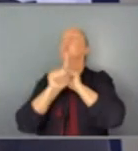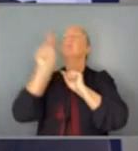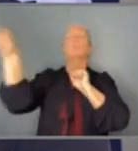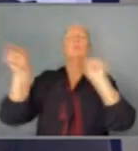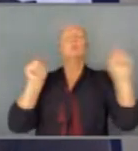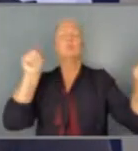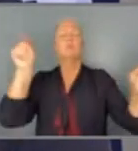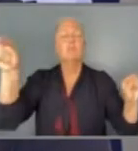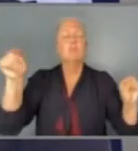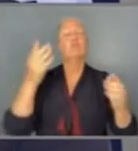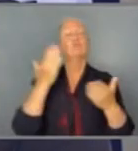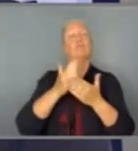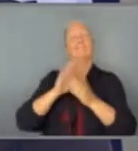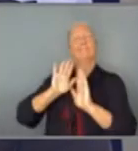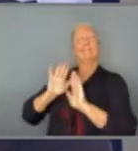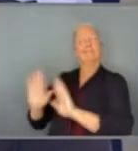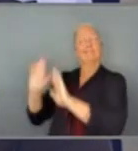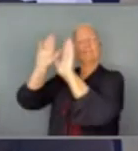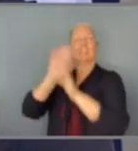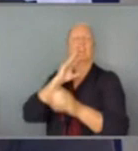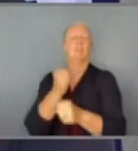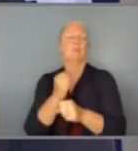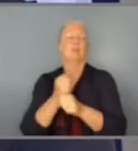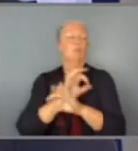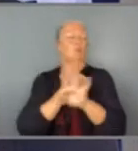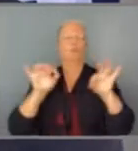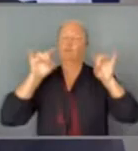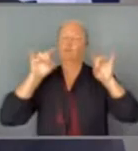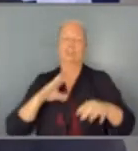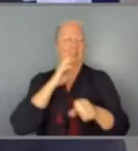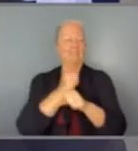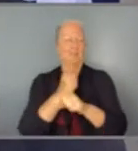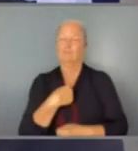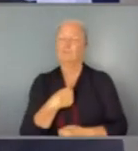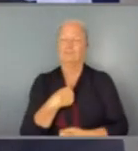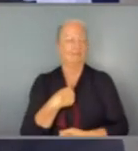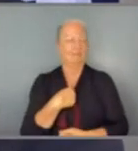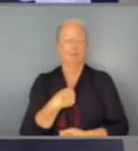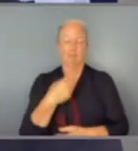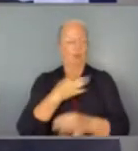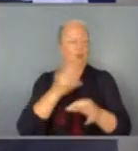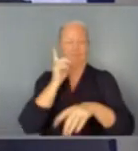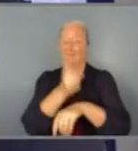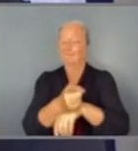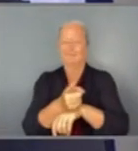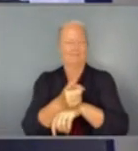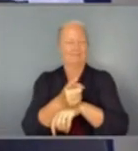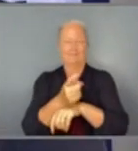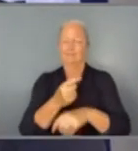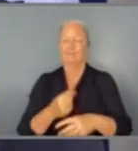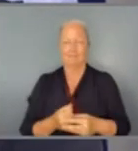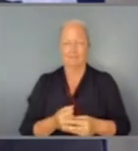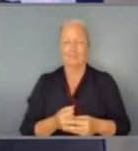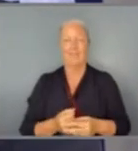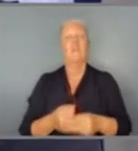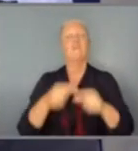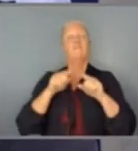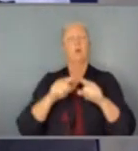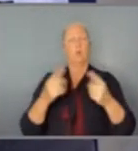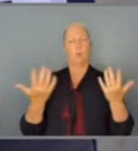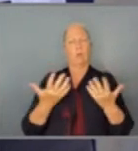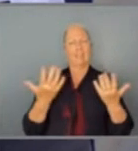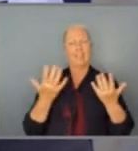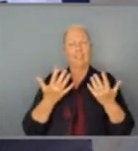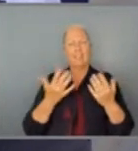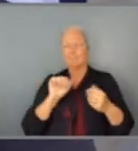and territories, not by the Commonwealth Government. And they are done on the basis of where the risk settings are in each and every one of